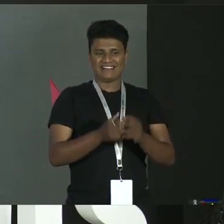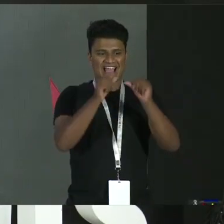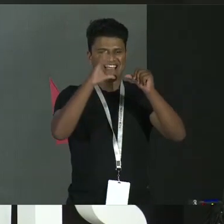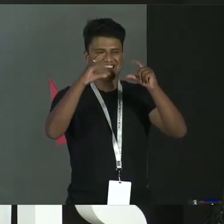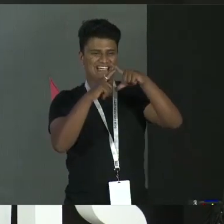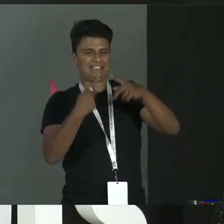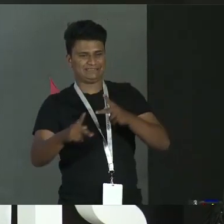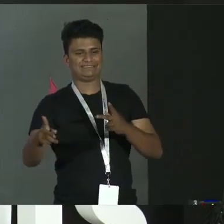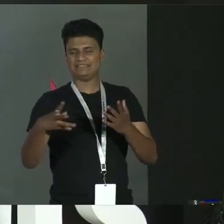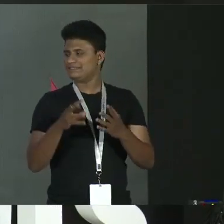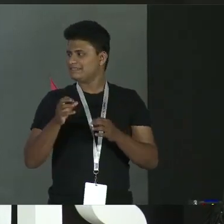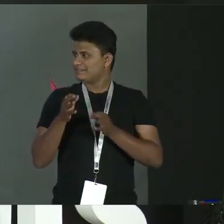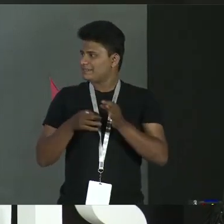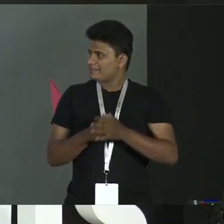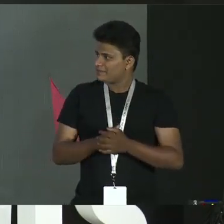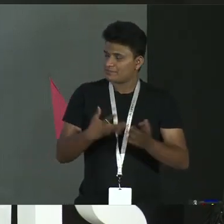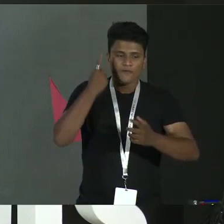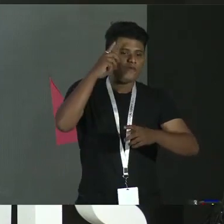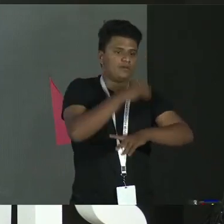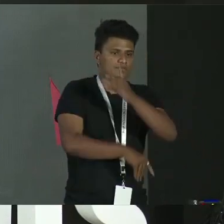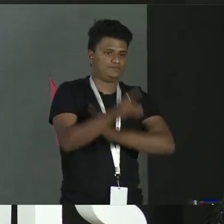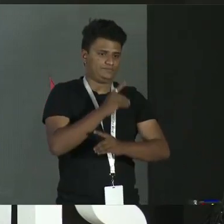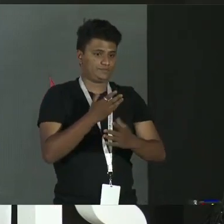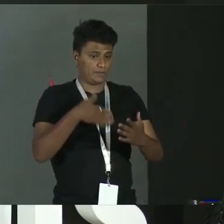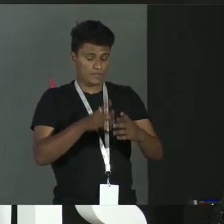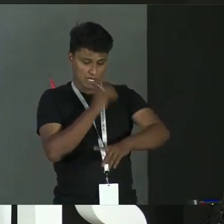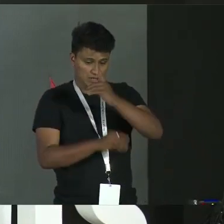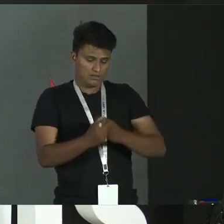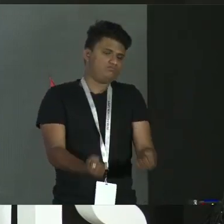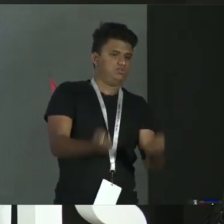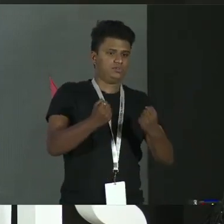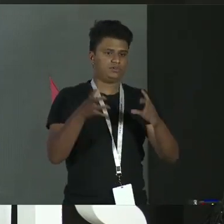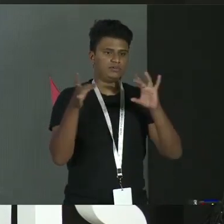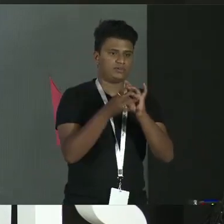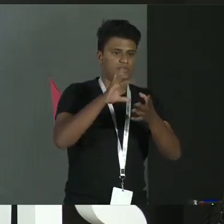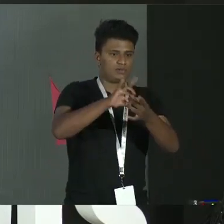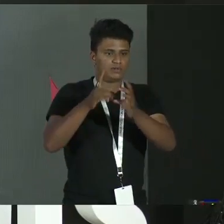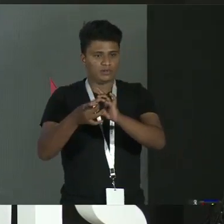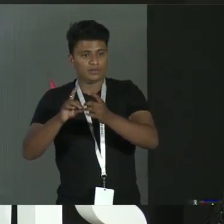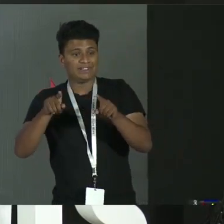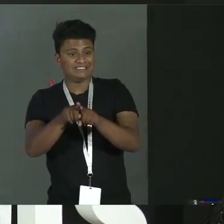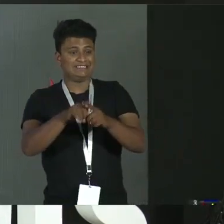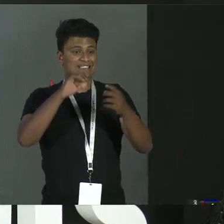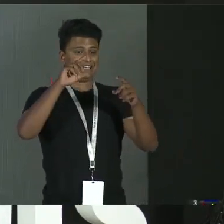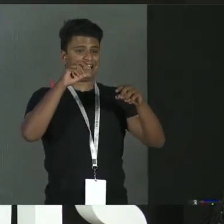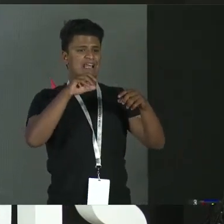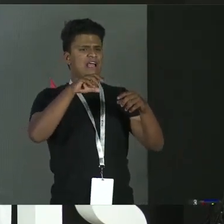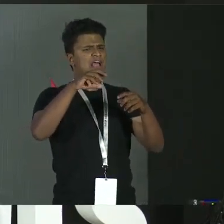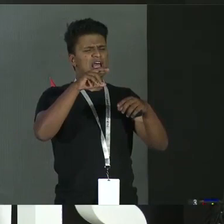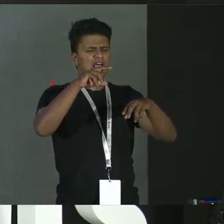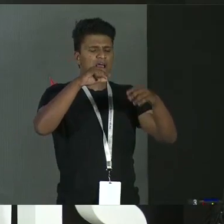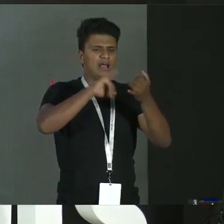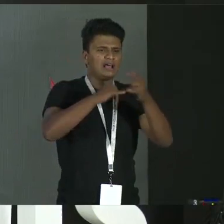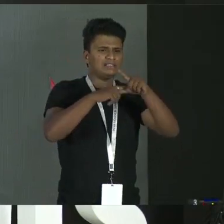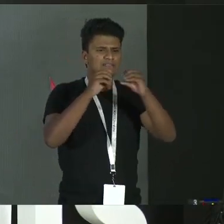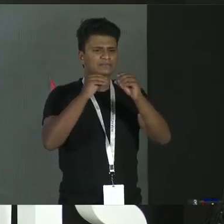Disabilities. So the word disability for me is powerful because it's connected to civil rights. All of you have your